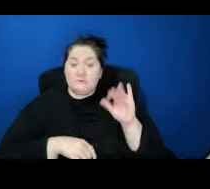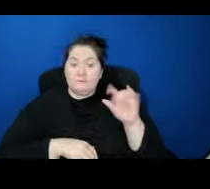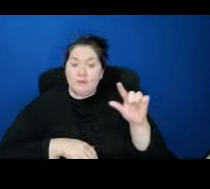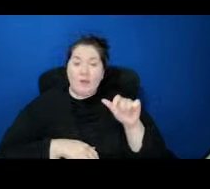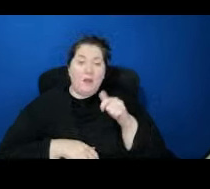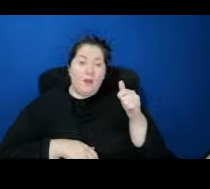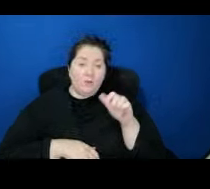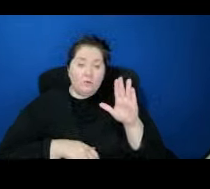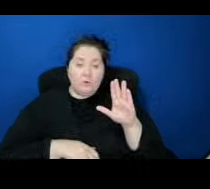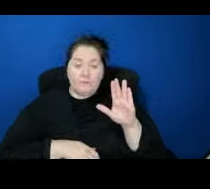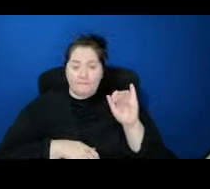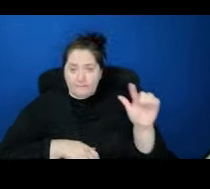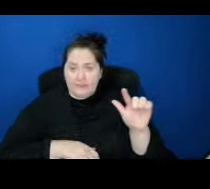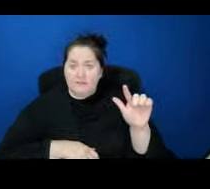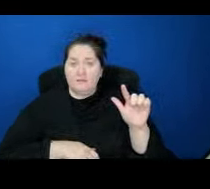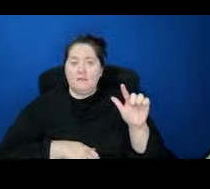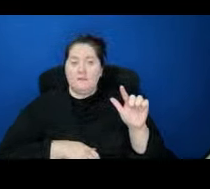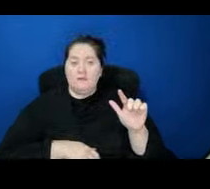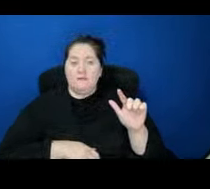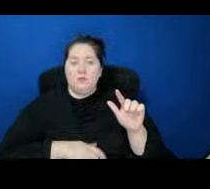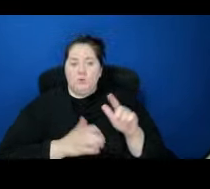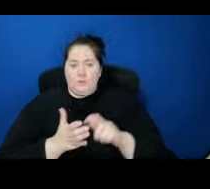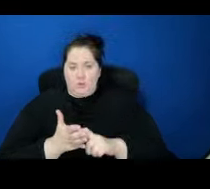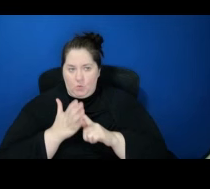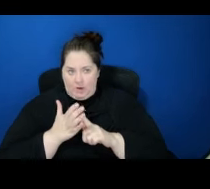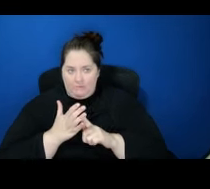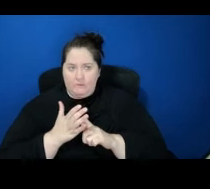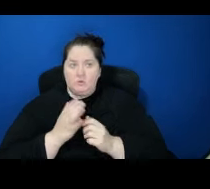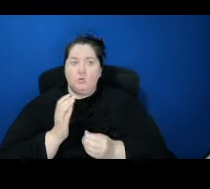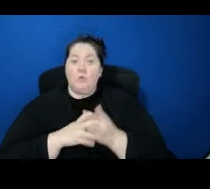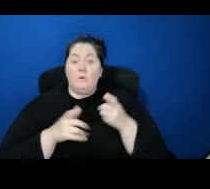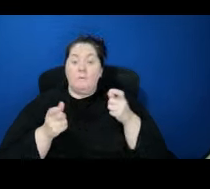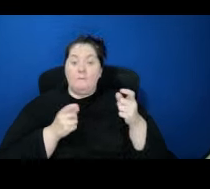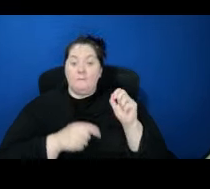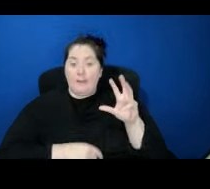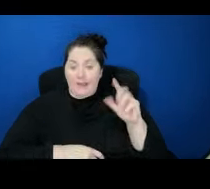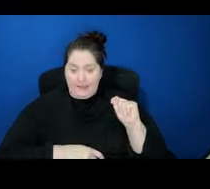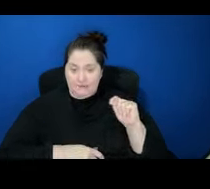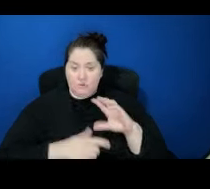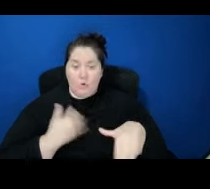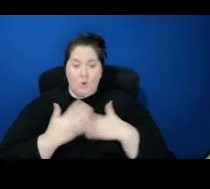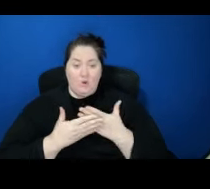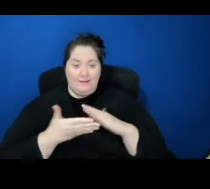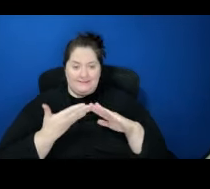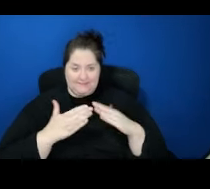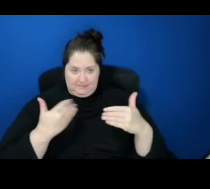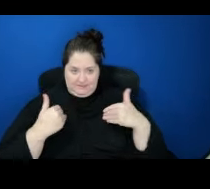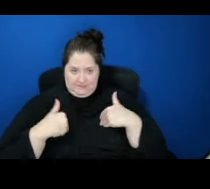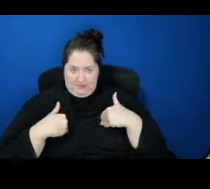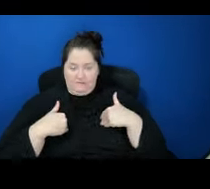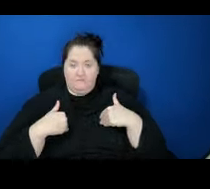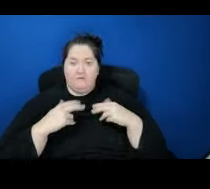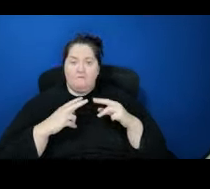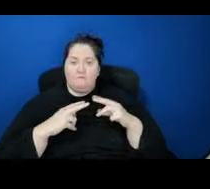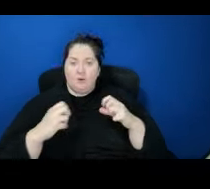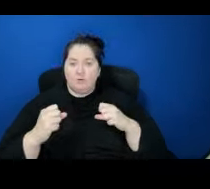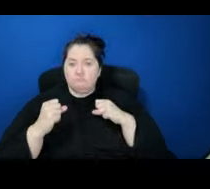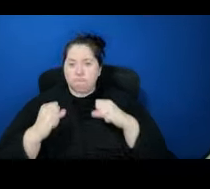another very important new requirement in the Growth Management Act that all cities have a very